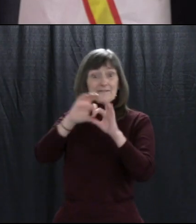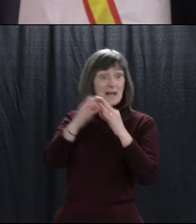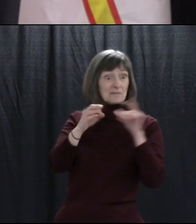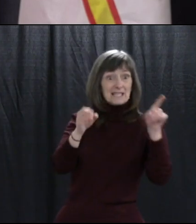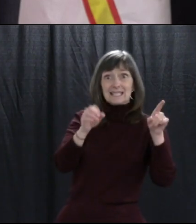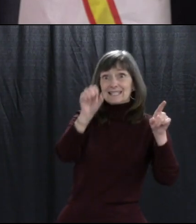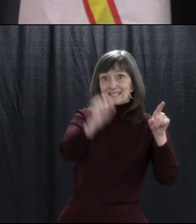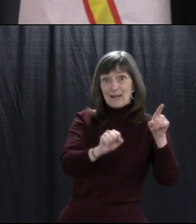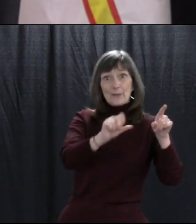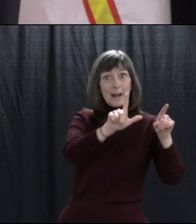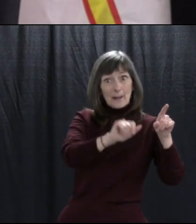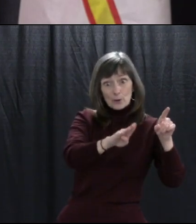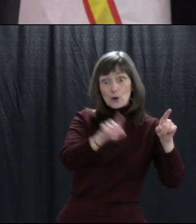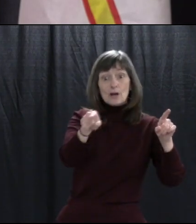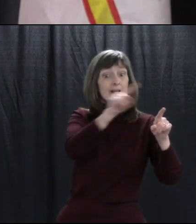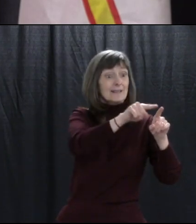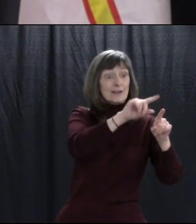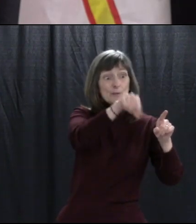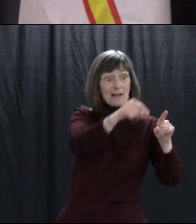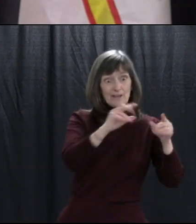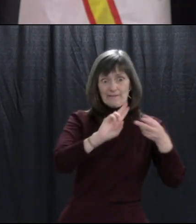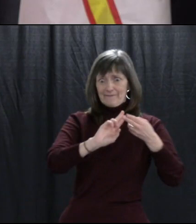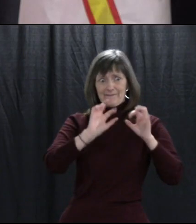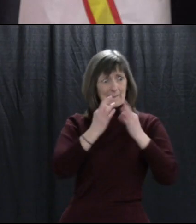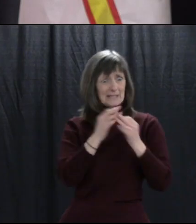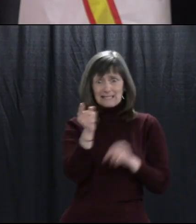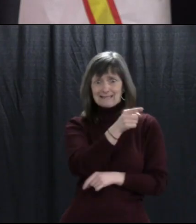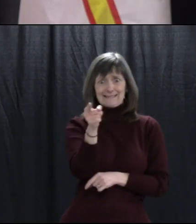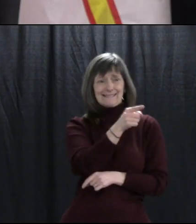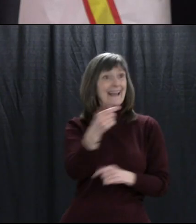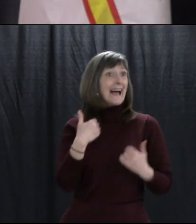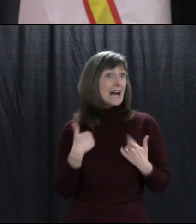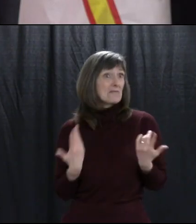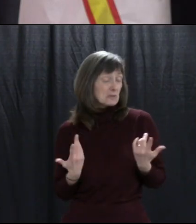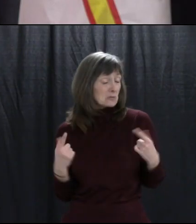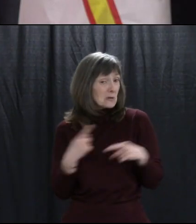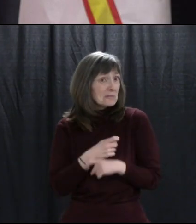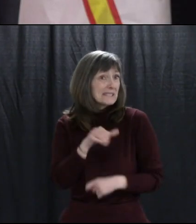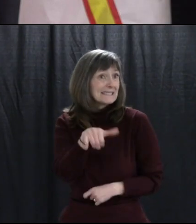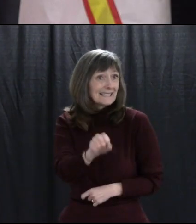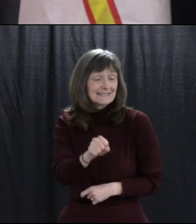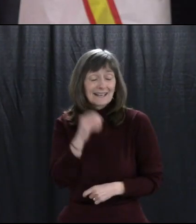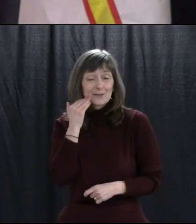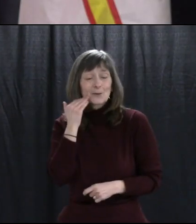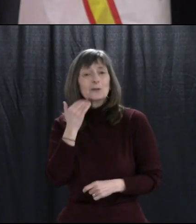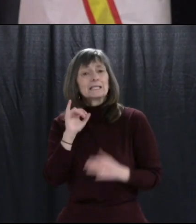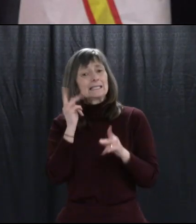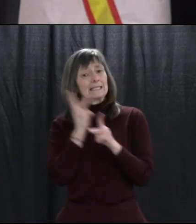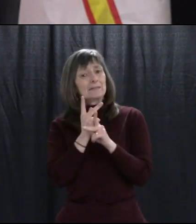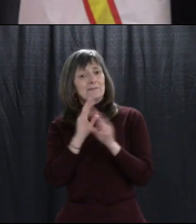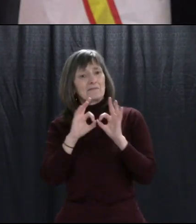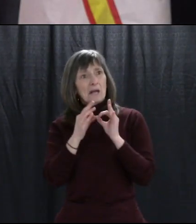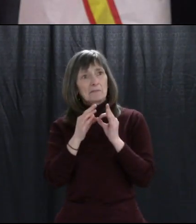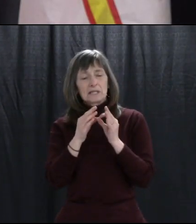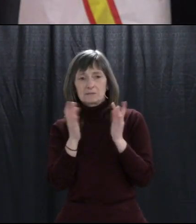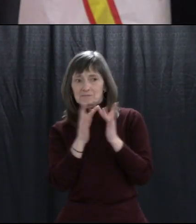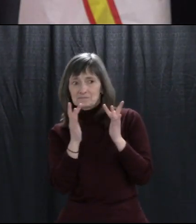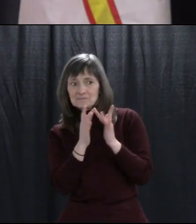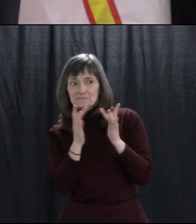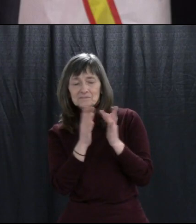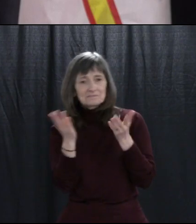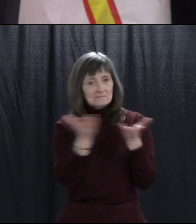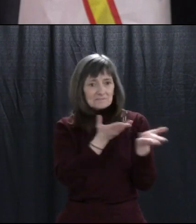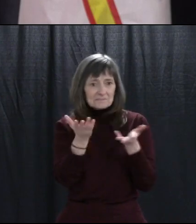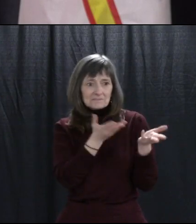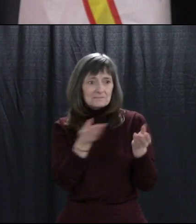those groups. It's not about making it is about making sure that people have those family connections. And we know that we